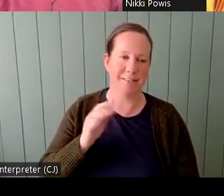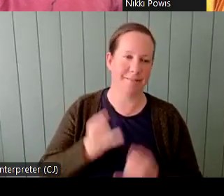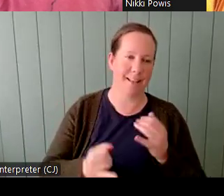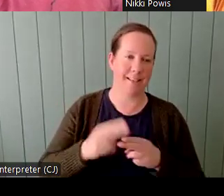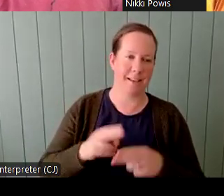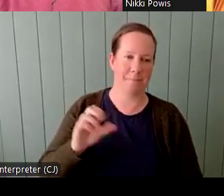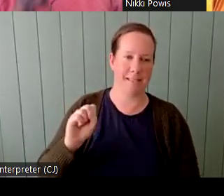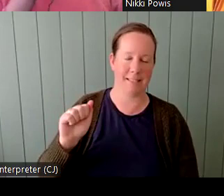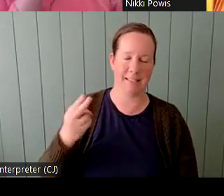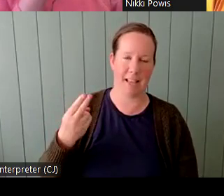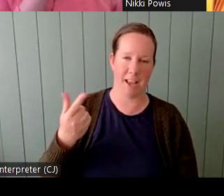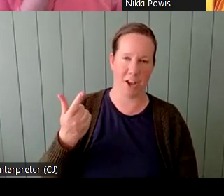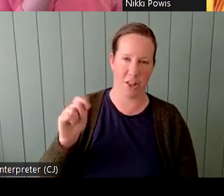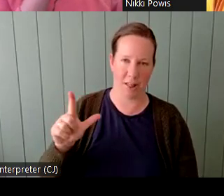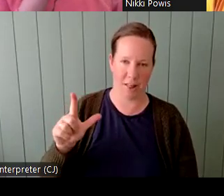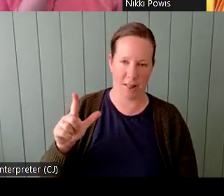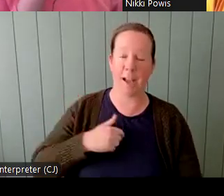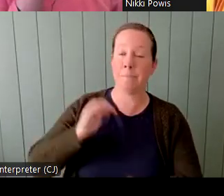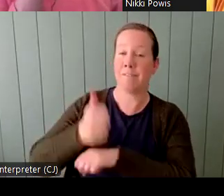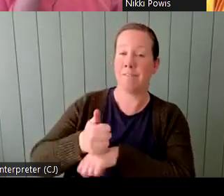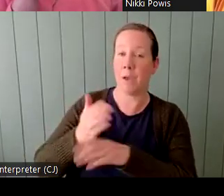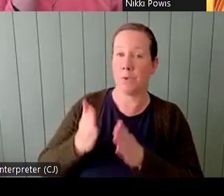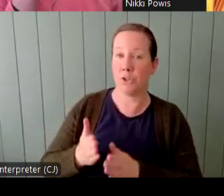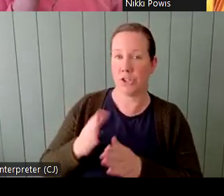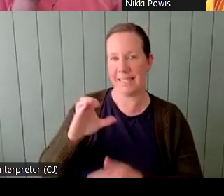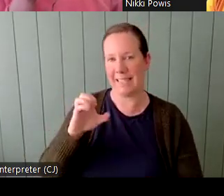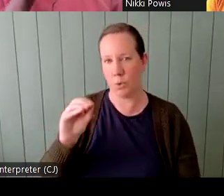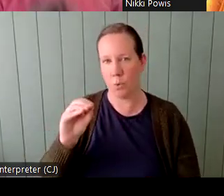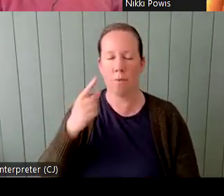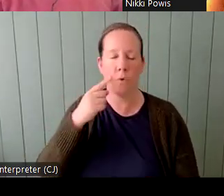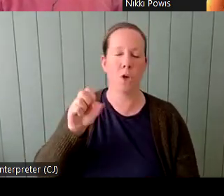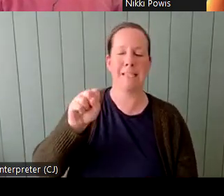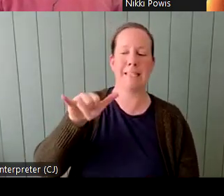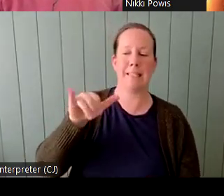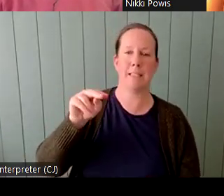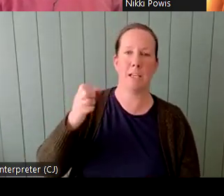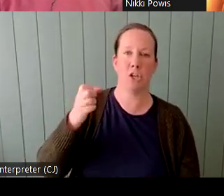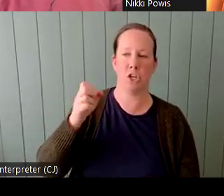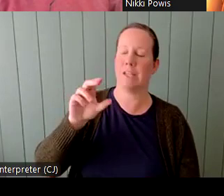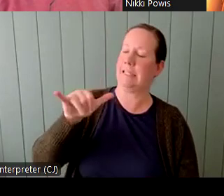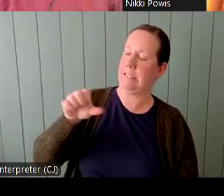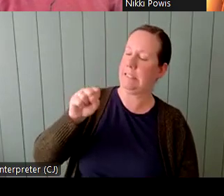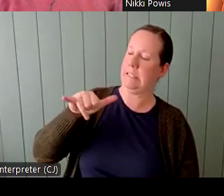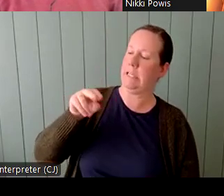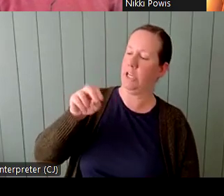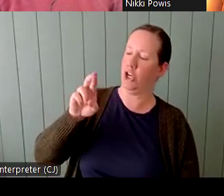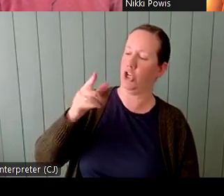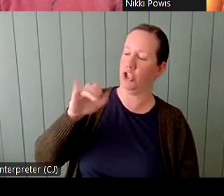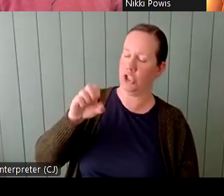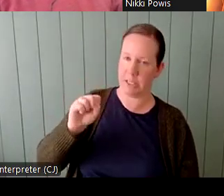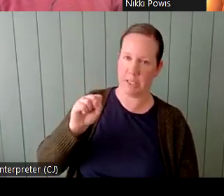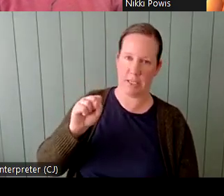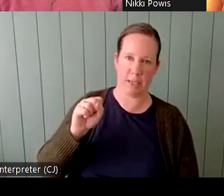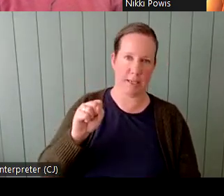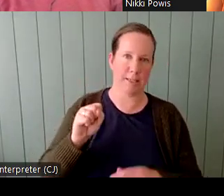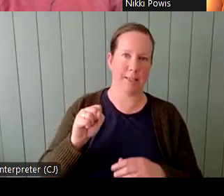the founder and CEO of Synergies Work and Synergies Seed Fund. Synergies Work